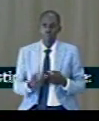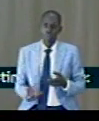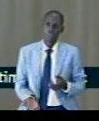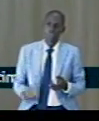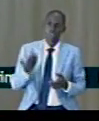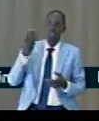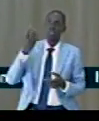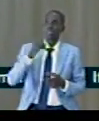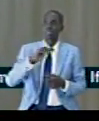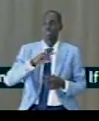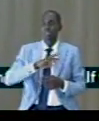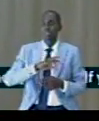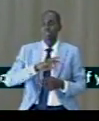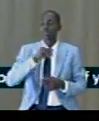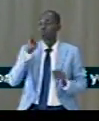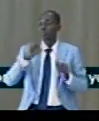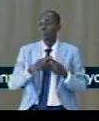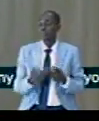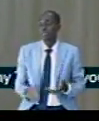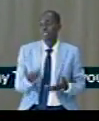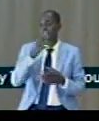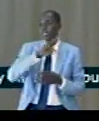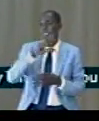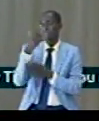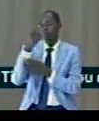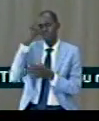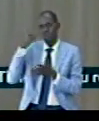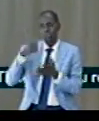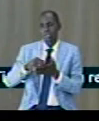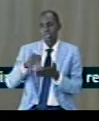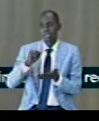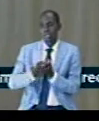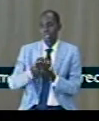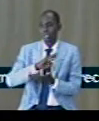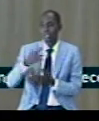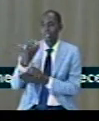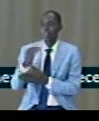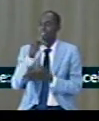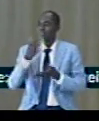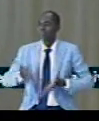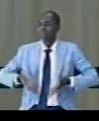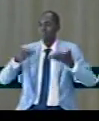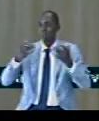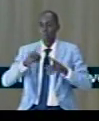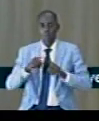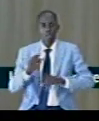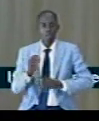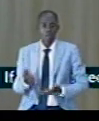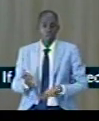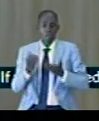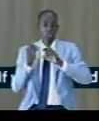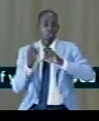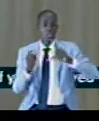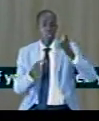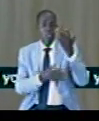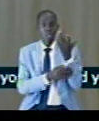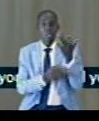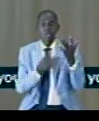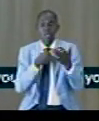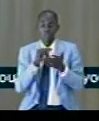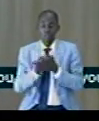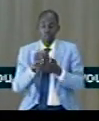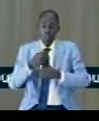so heavy. I raised up my left hand. After the final amen, the swallow got